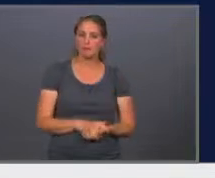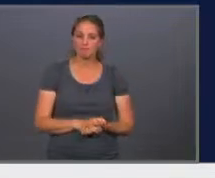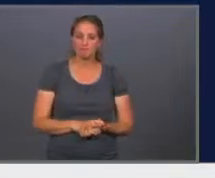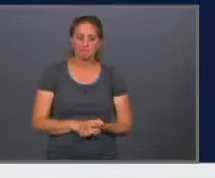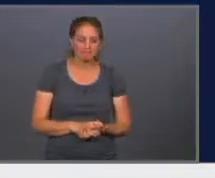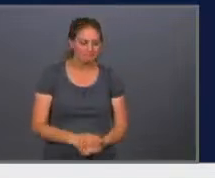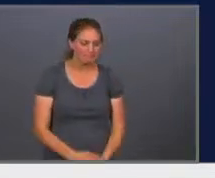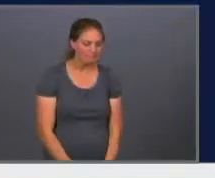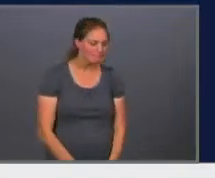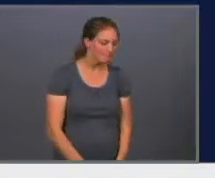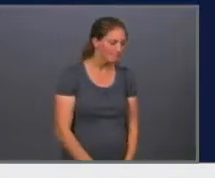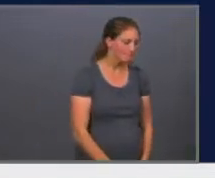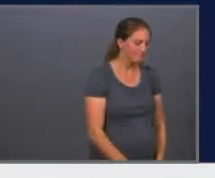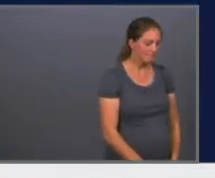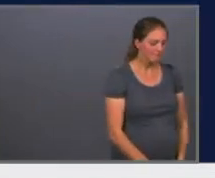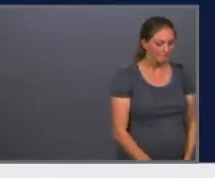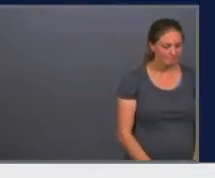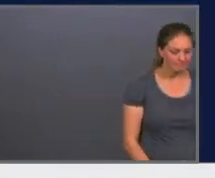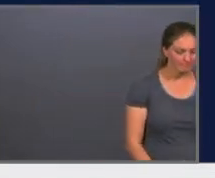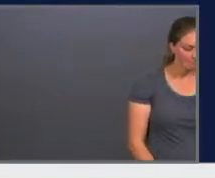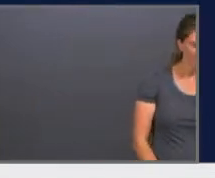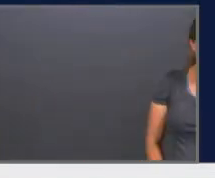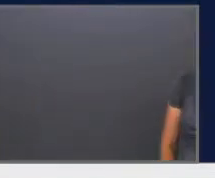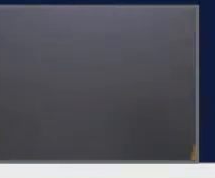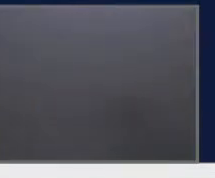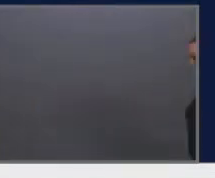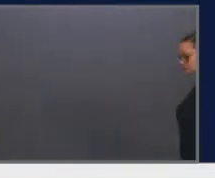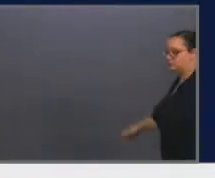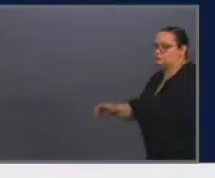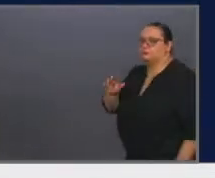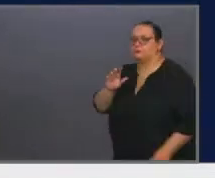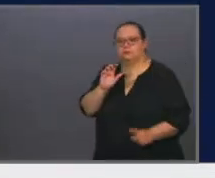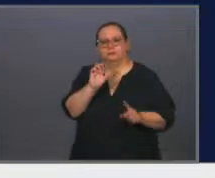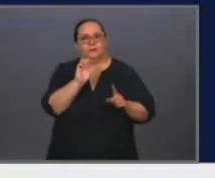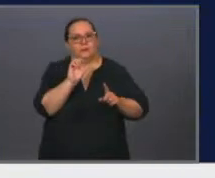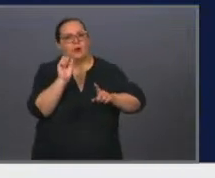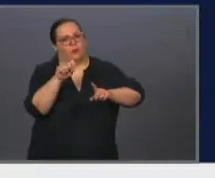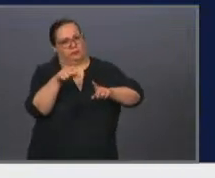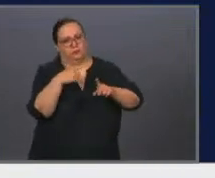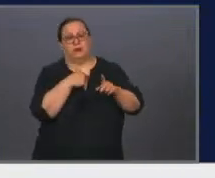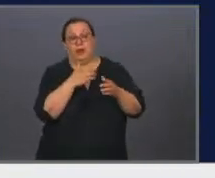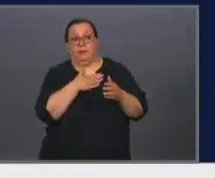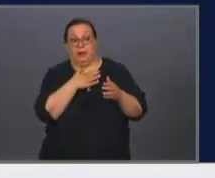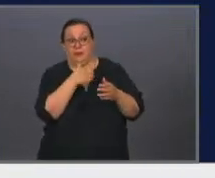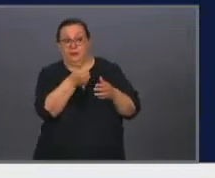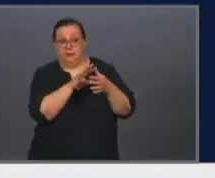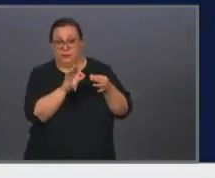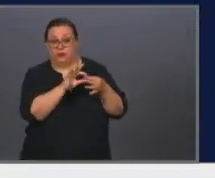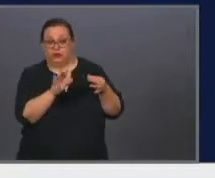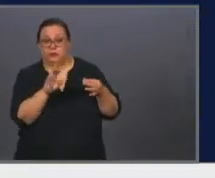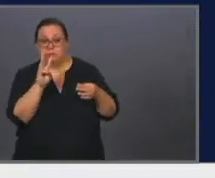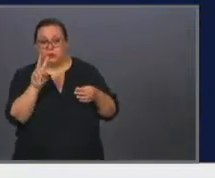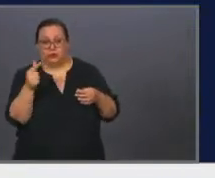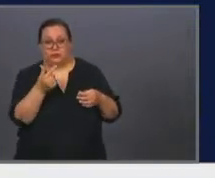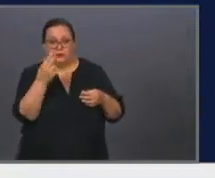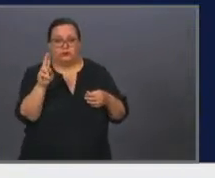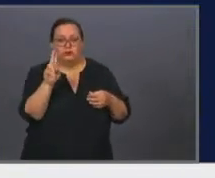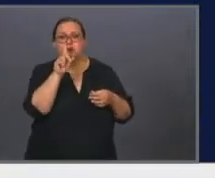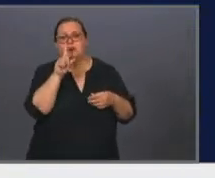else to add, Mr. Moore? I've done a lot of work with Western Governors too, so I'm glad he brings that up. They've come up with a model of competency-based